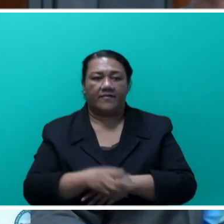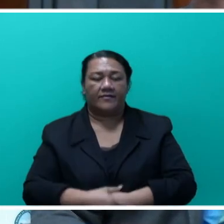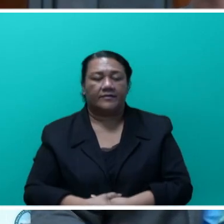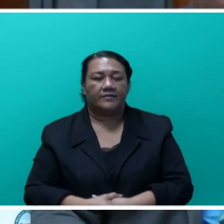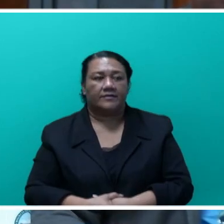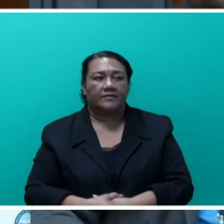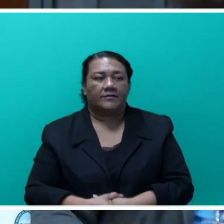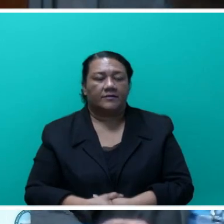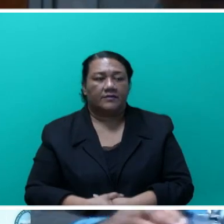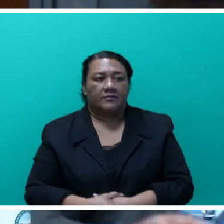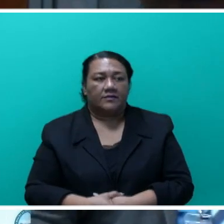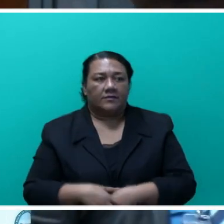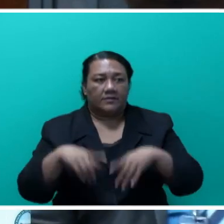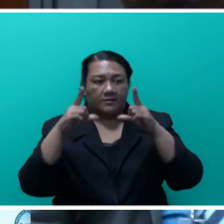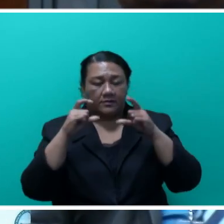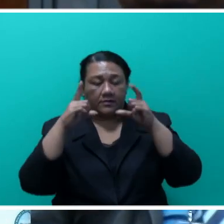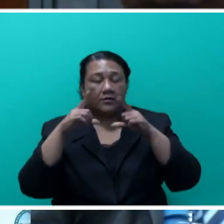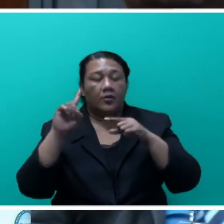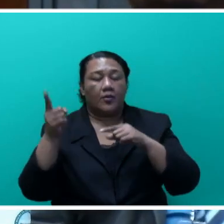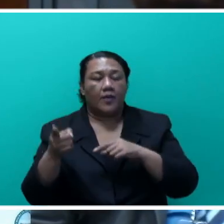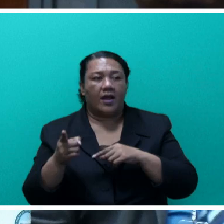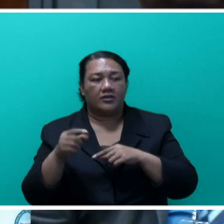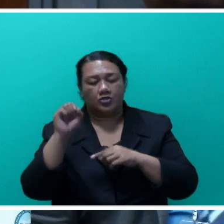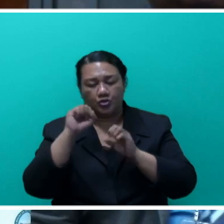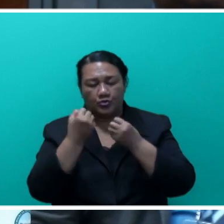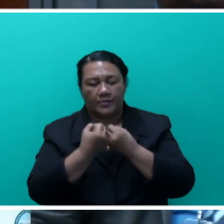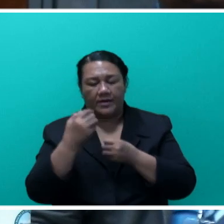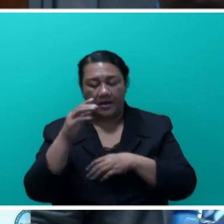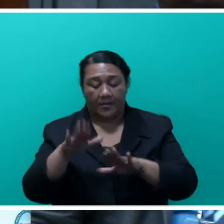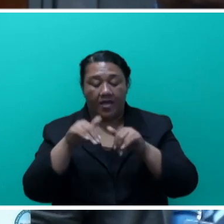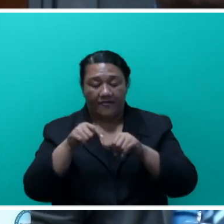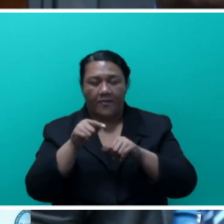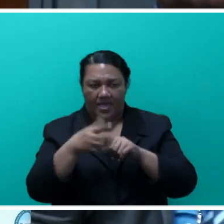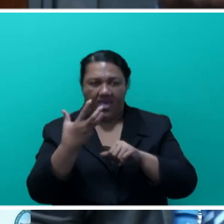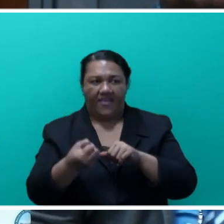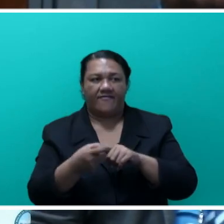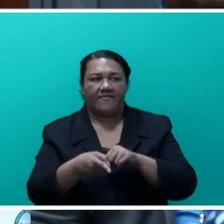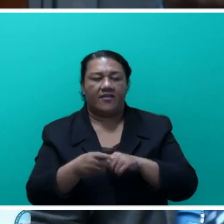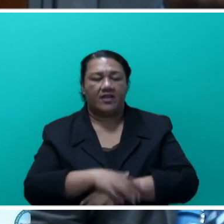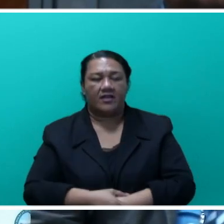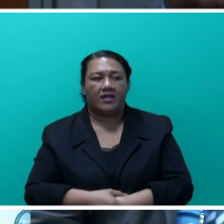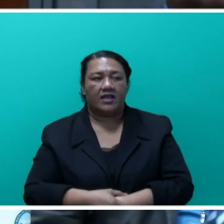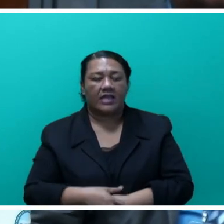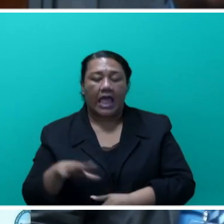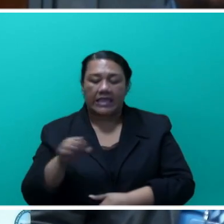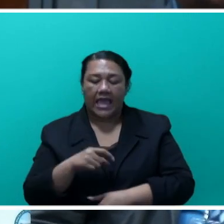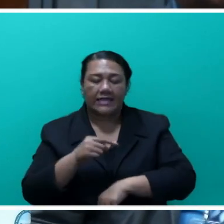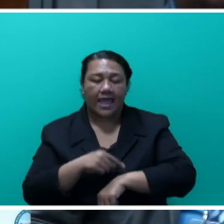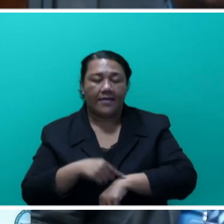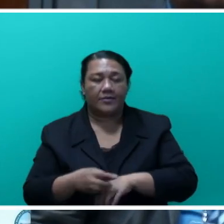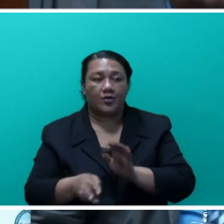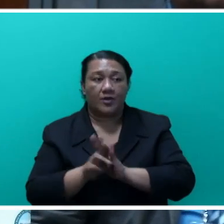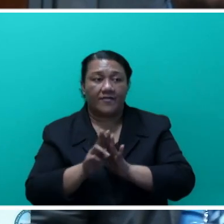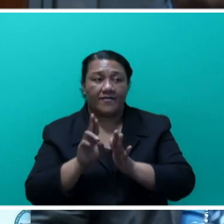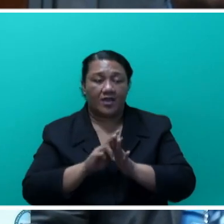and Instagram social media platforms. And I urge all of you to take time to review the draft policy